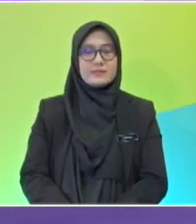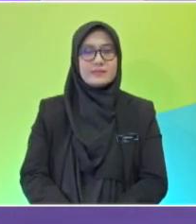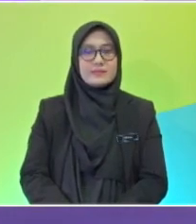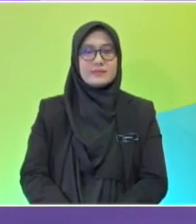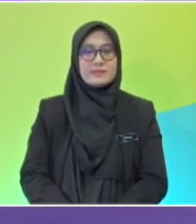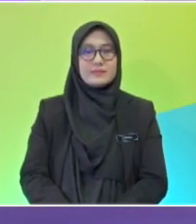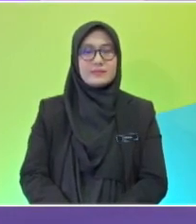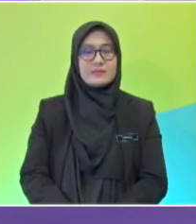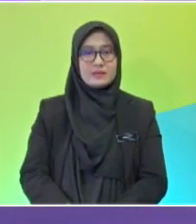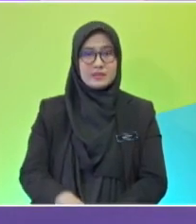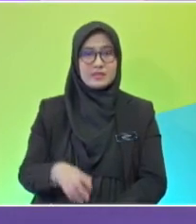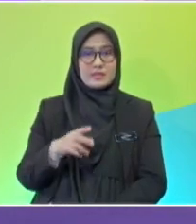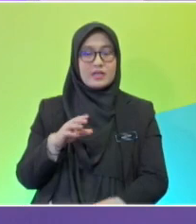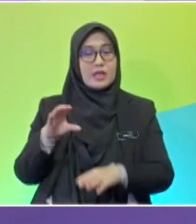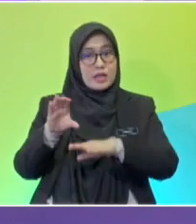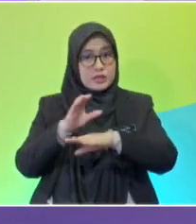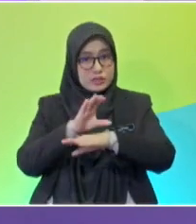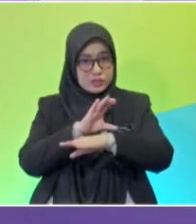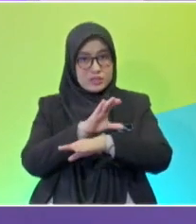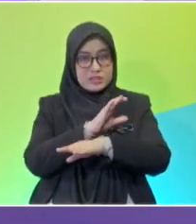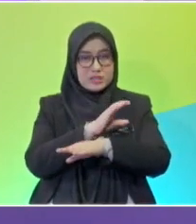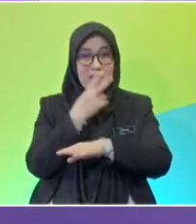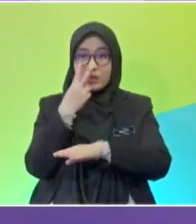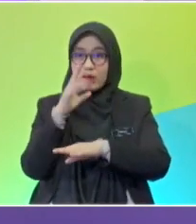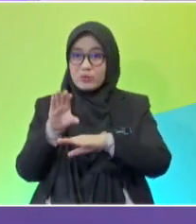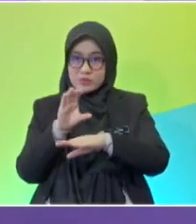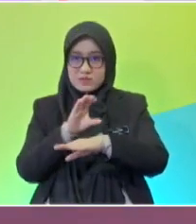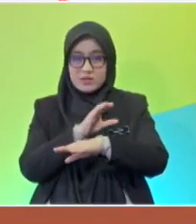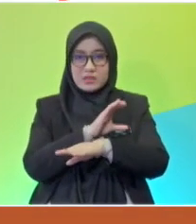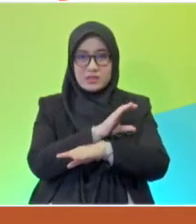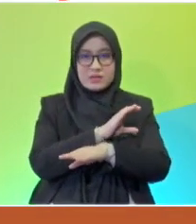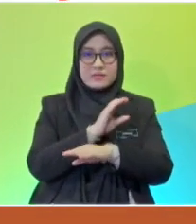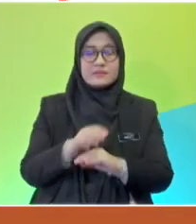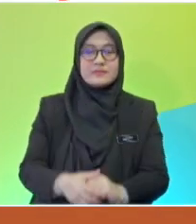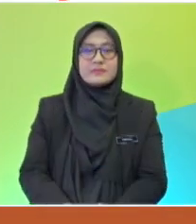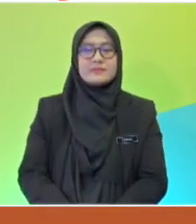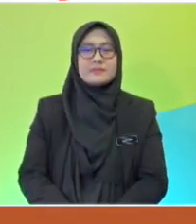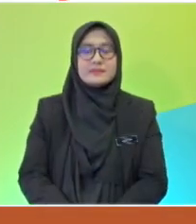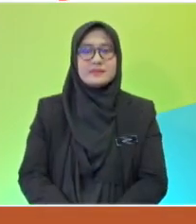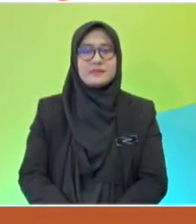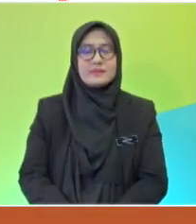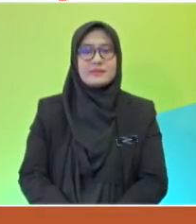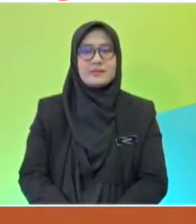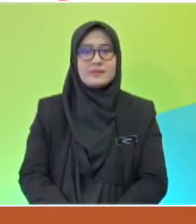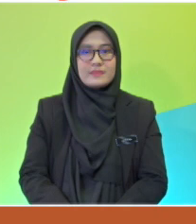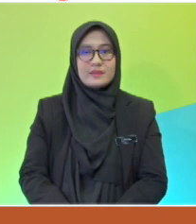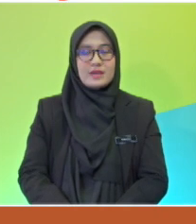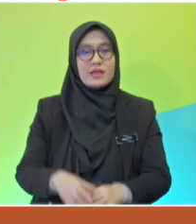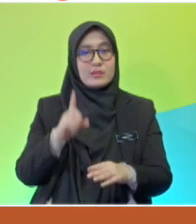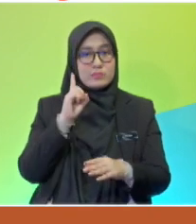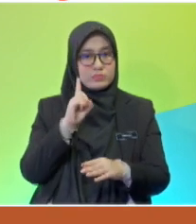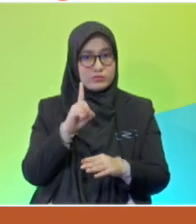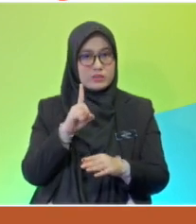a flow chart in implementing your PBD or SBA in English. All right, you plan a lesson and